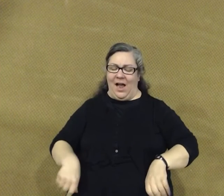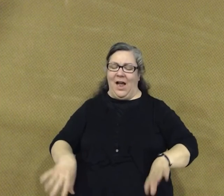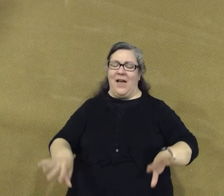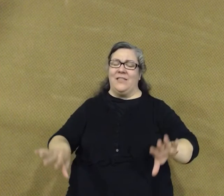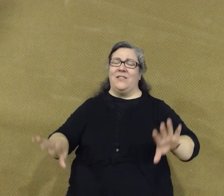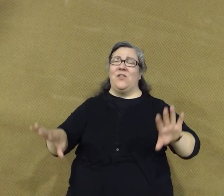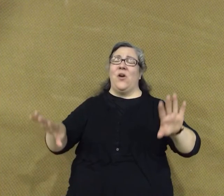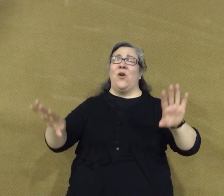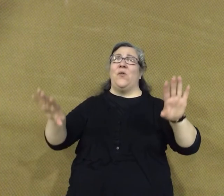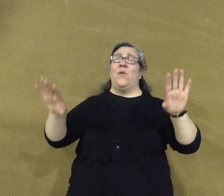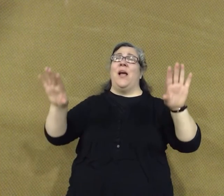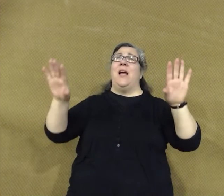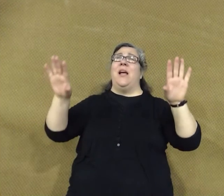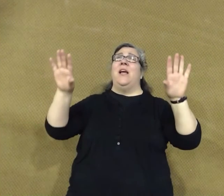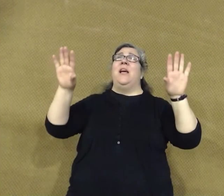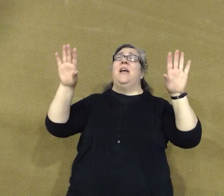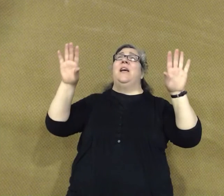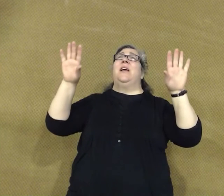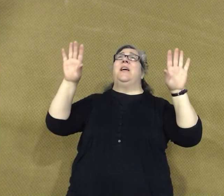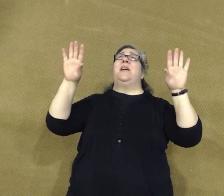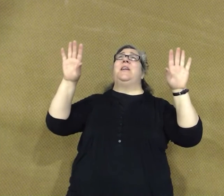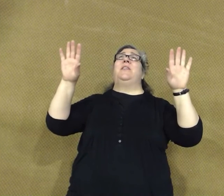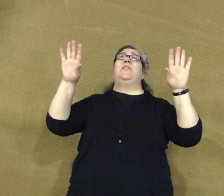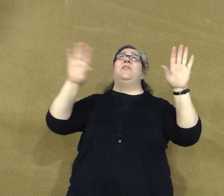surrender. I